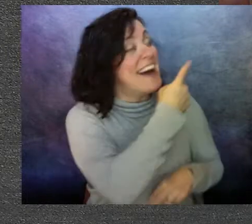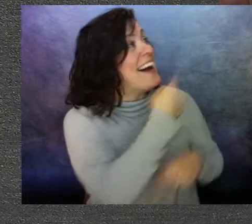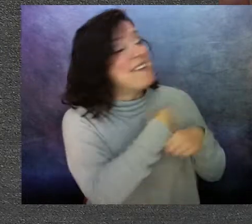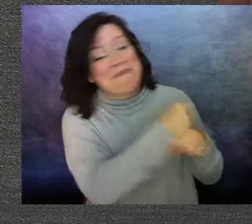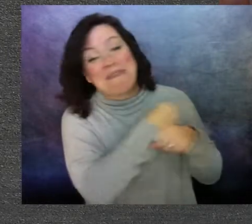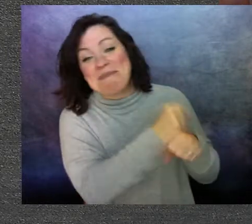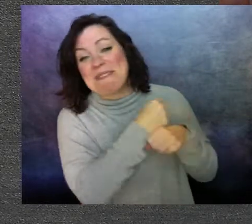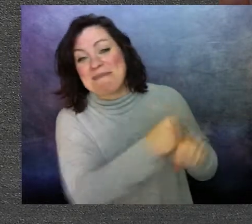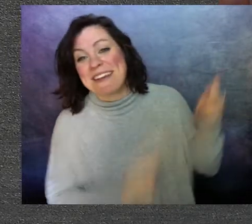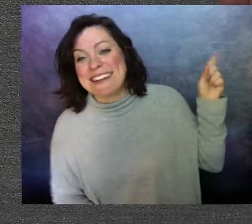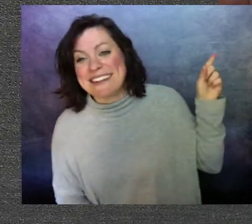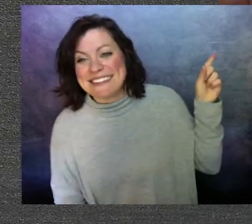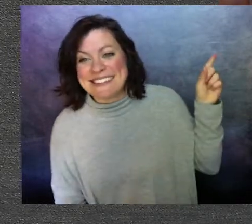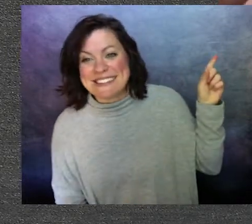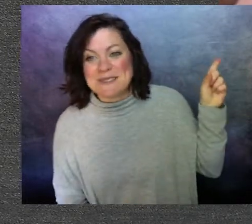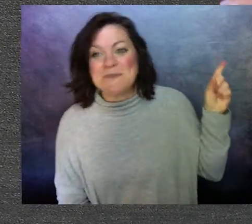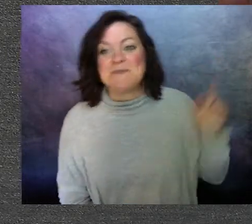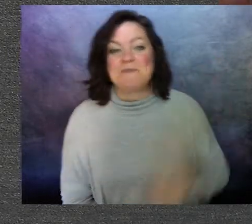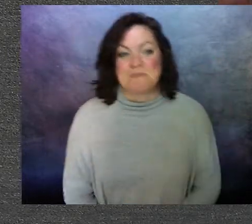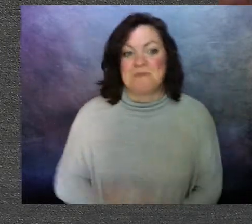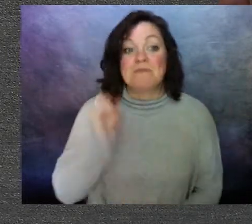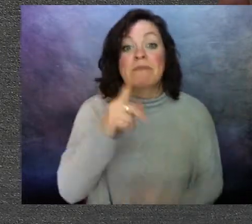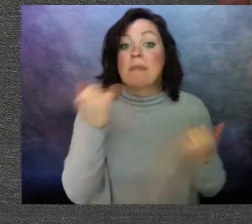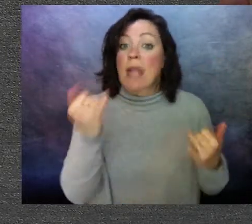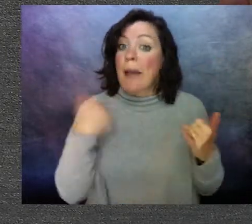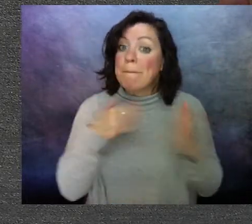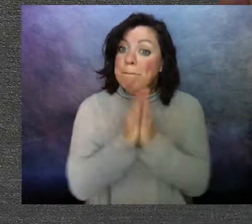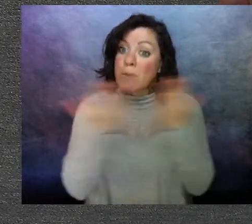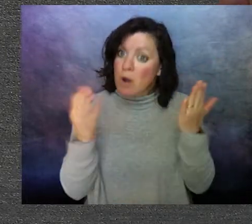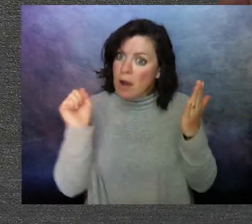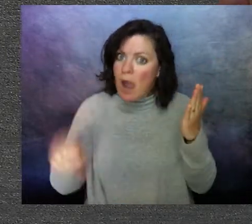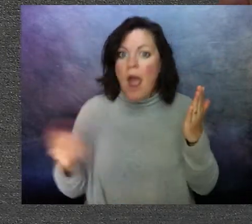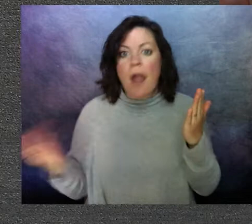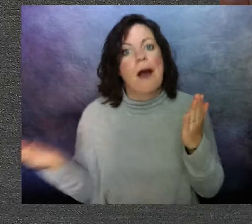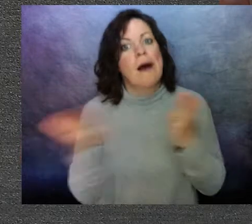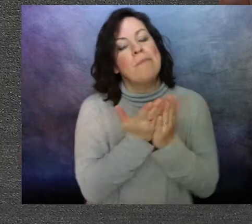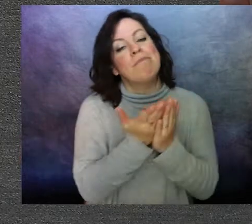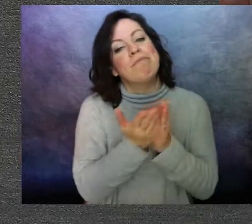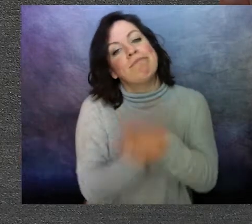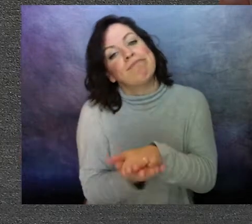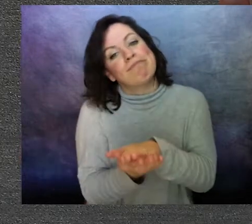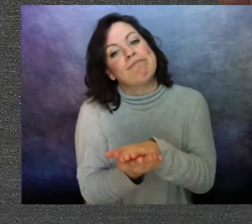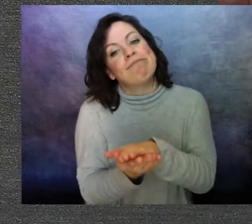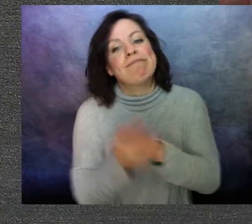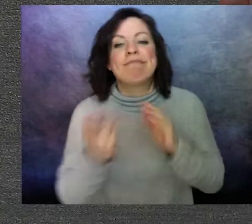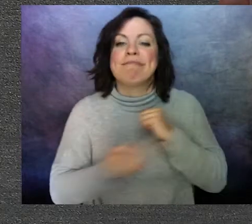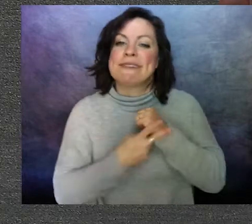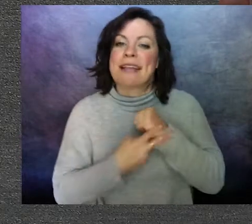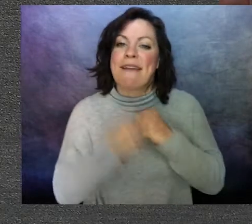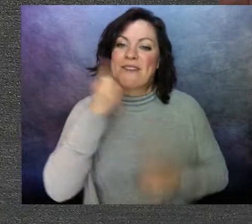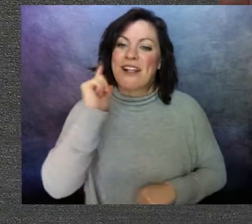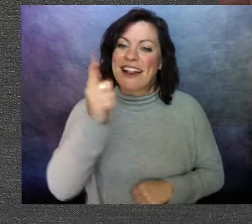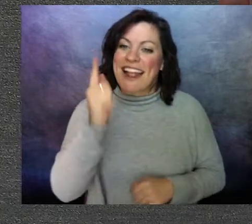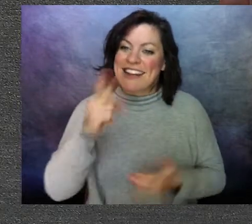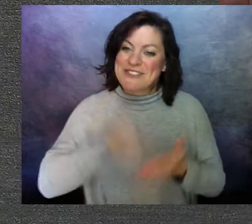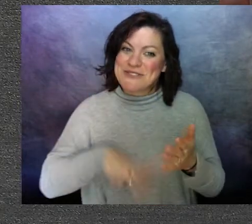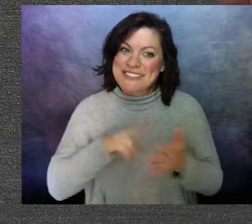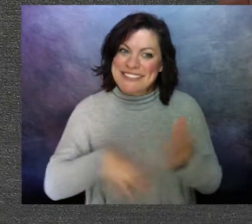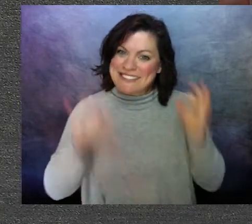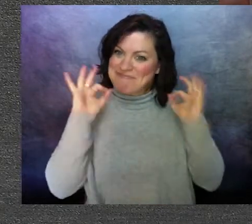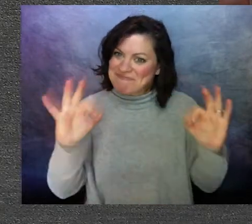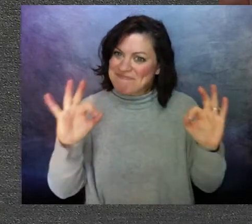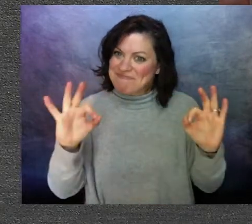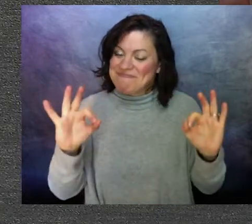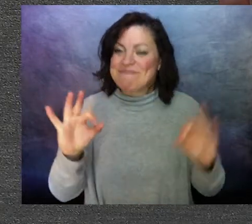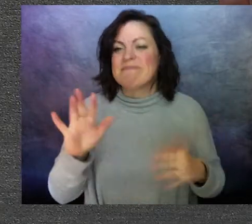Yay. Okay, and we've already been using bookmarks, right? When we read, we've been reading this chapter book together, haven't we? Yeah. It's so good, isn't it? Mm-hmm. Yeah,